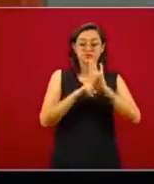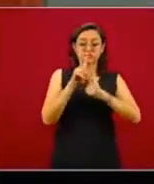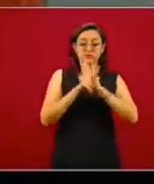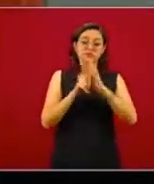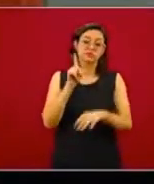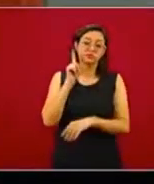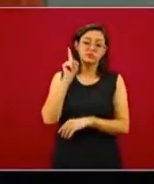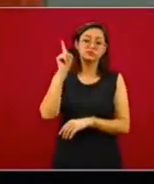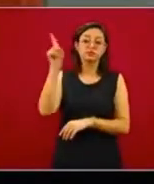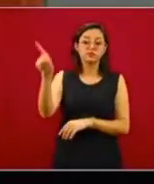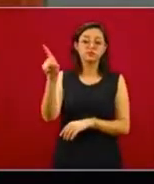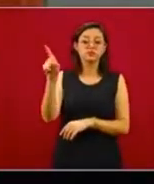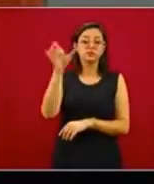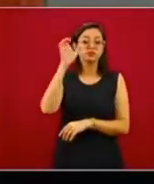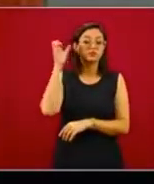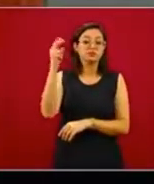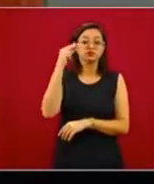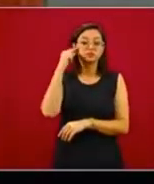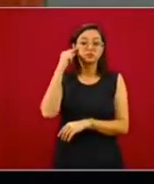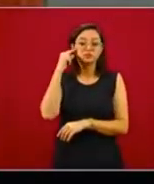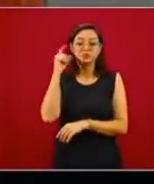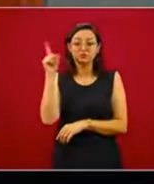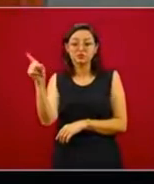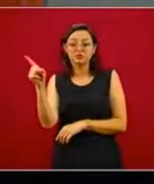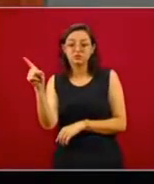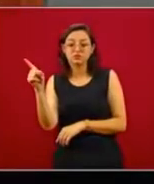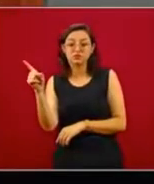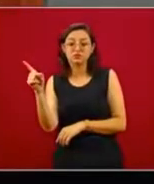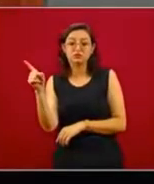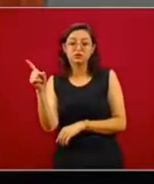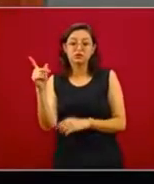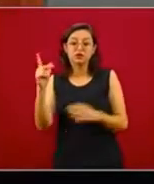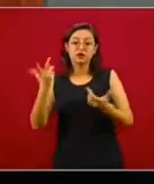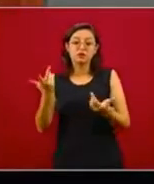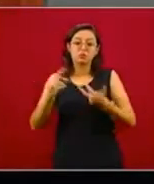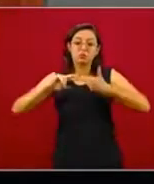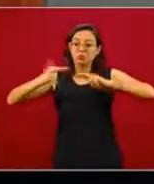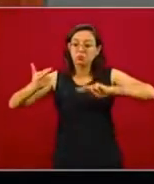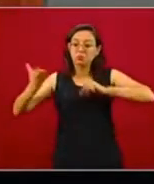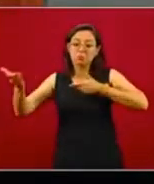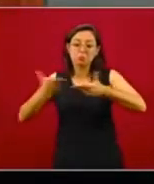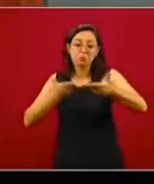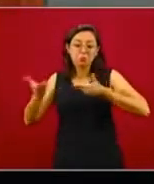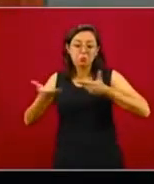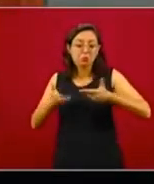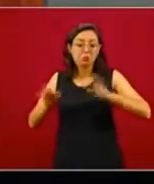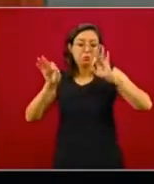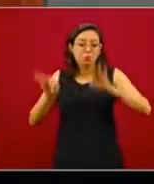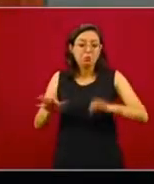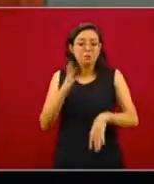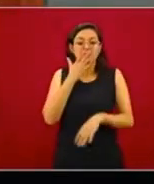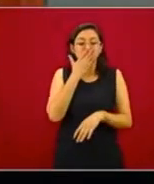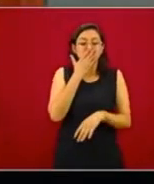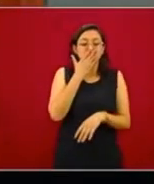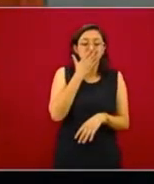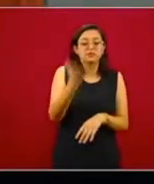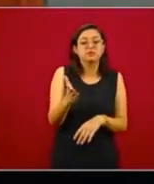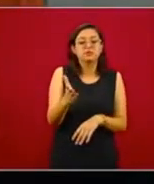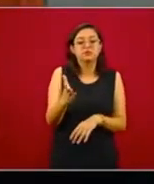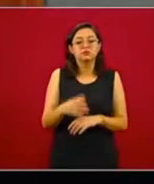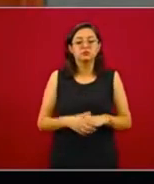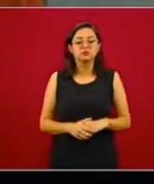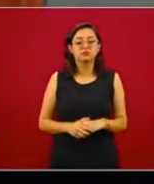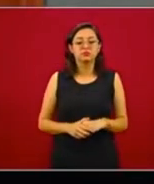and I was talking about a video from China. And since we have a very good relationship with the